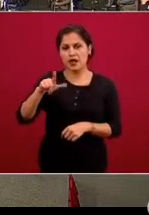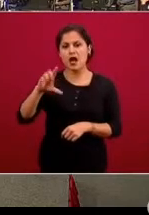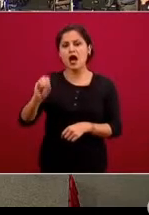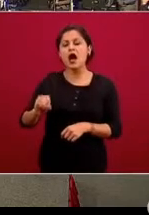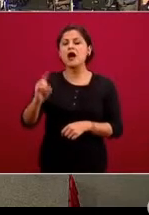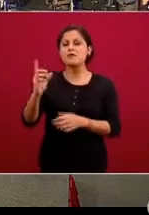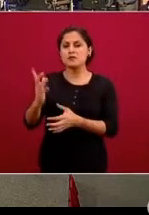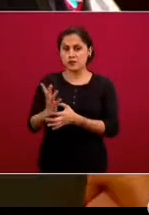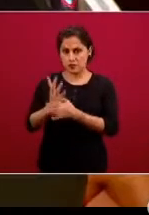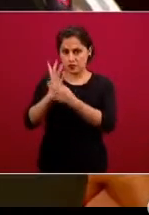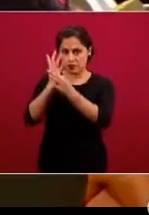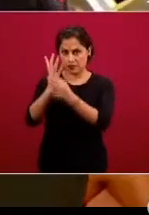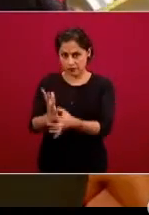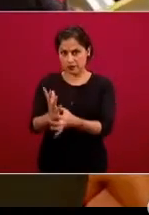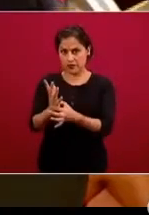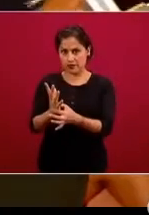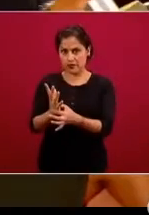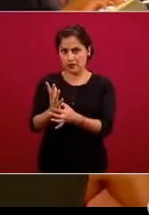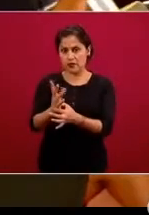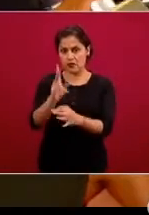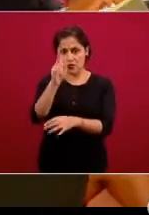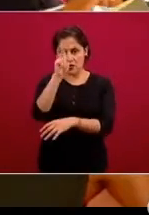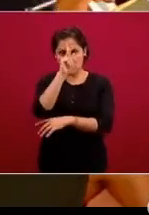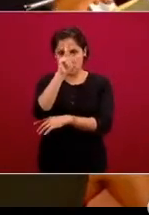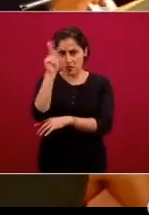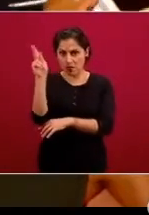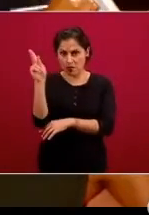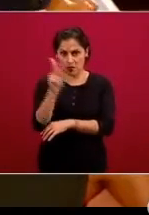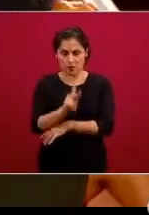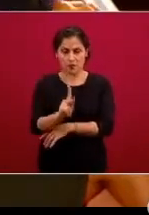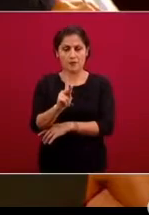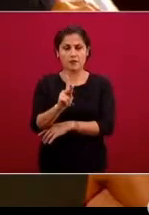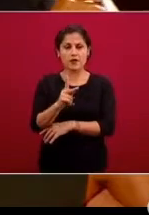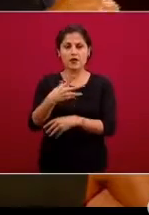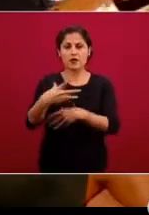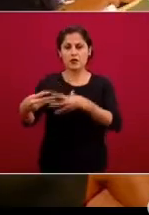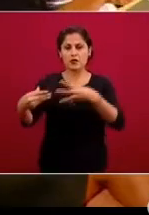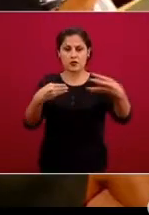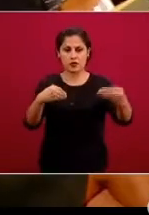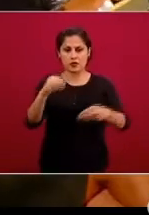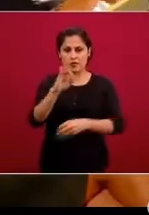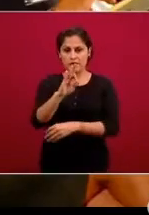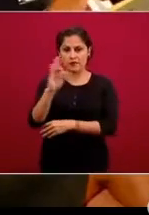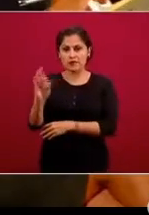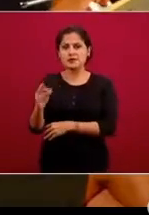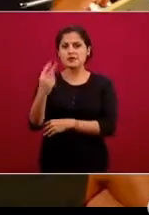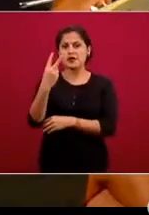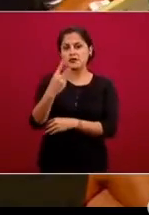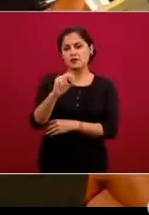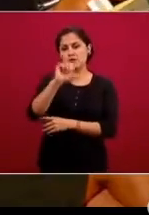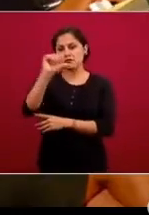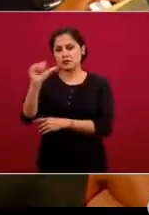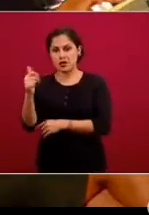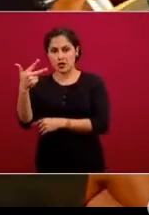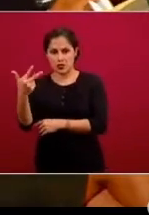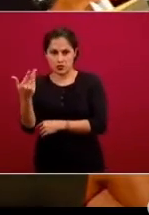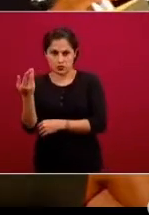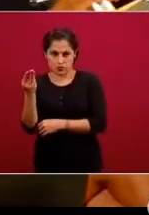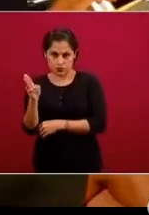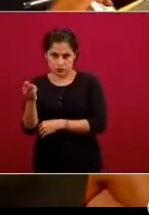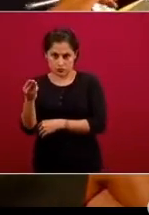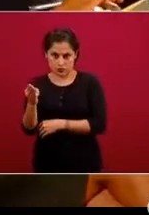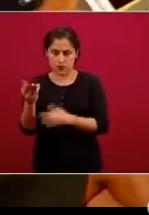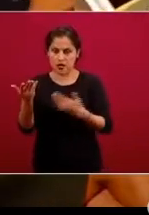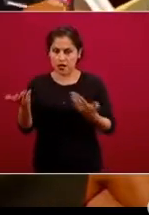López Obrador, said that the worst moment of the pandemic would be the 2nd to 8th